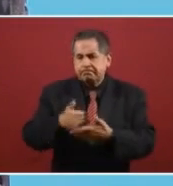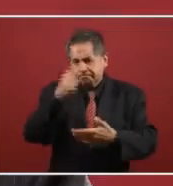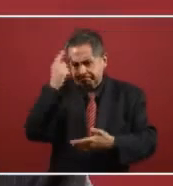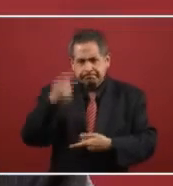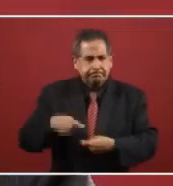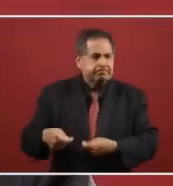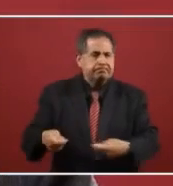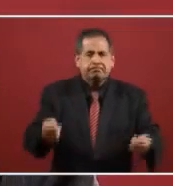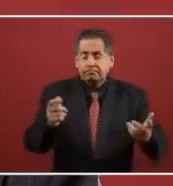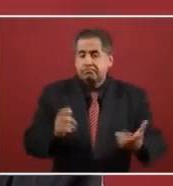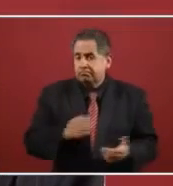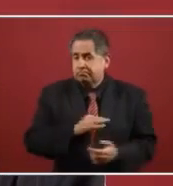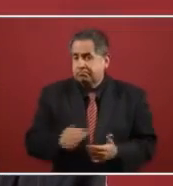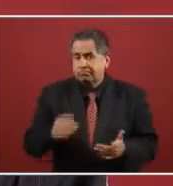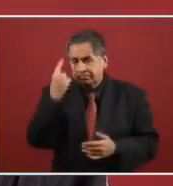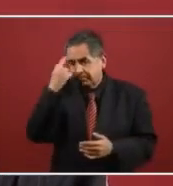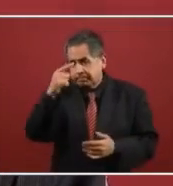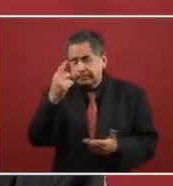cases